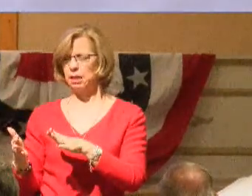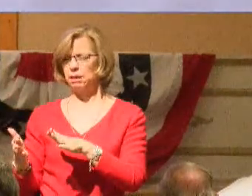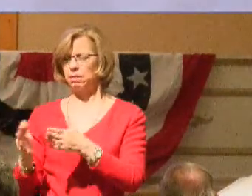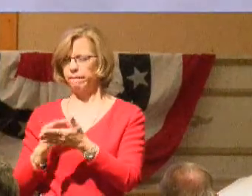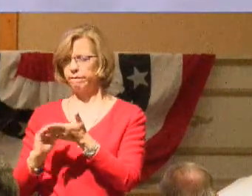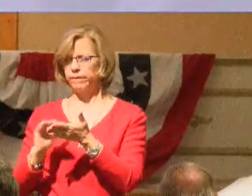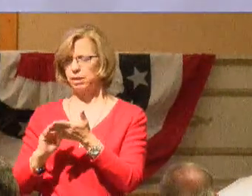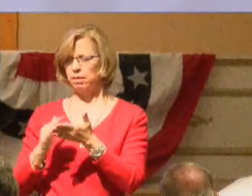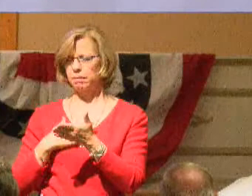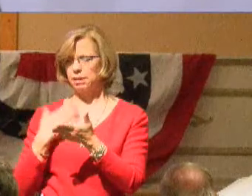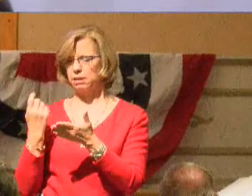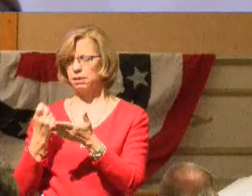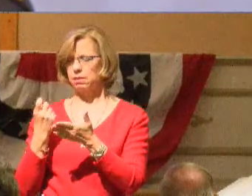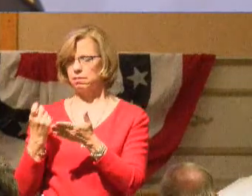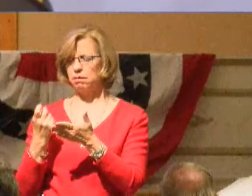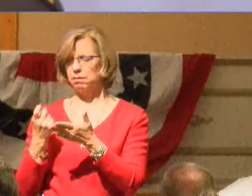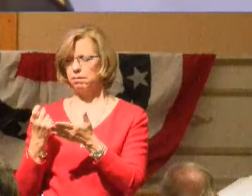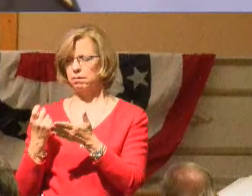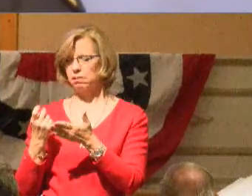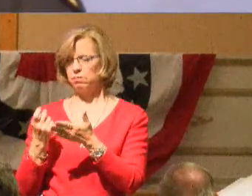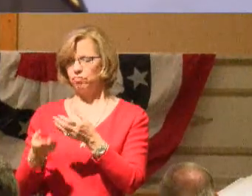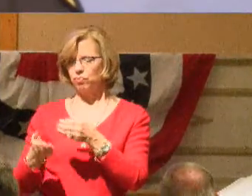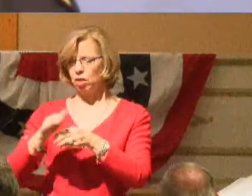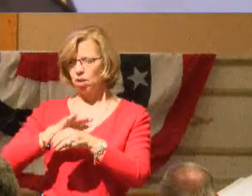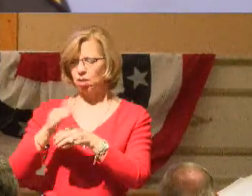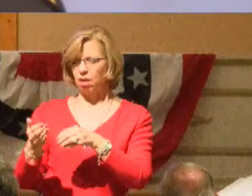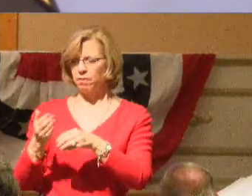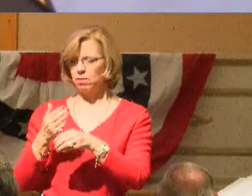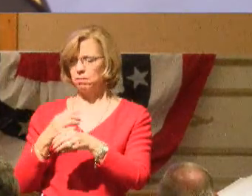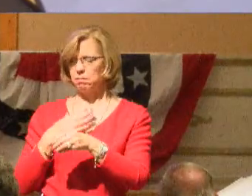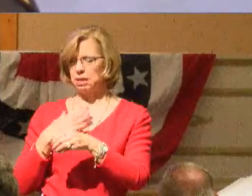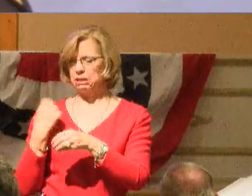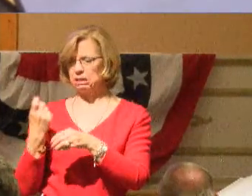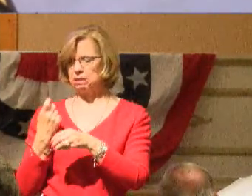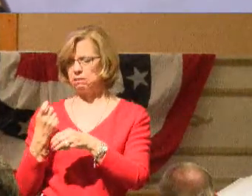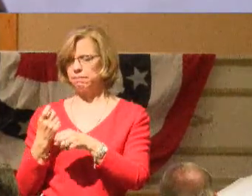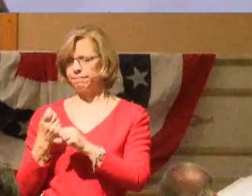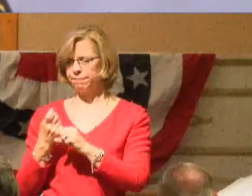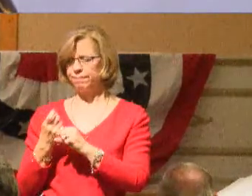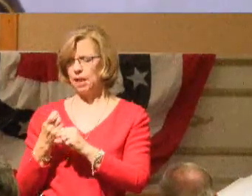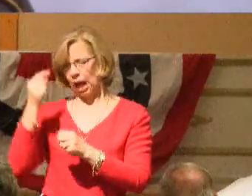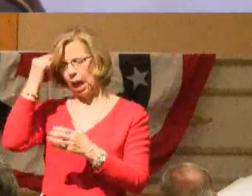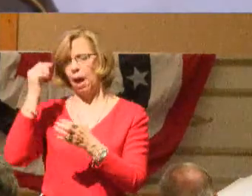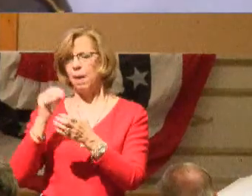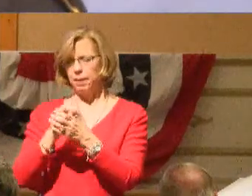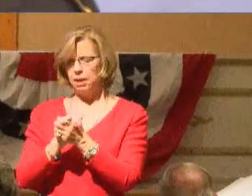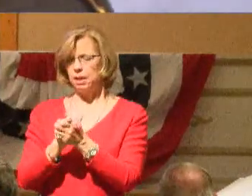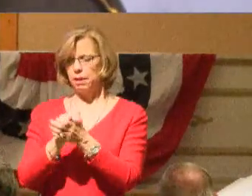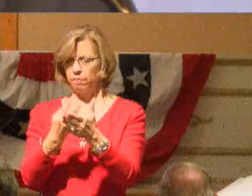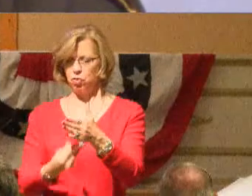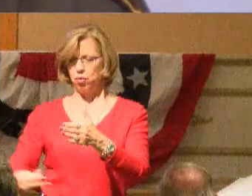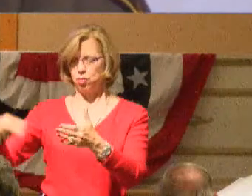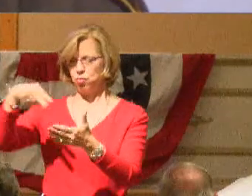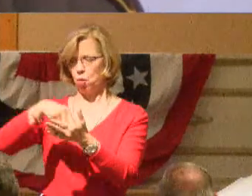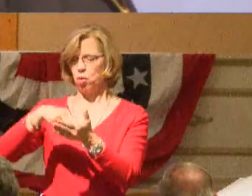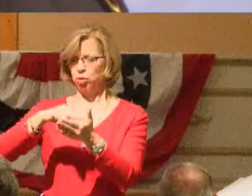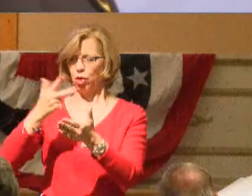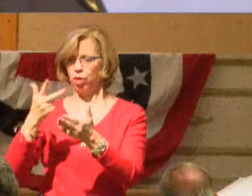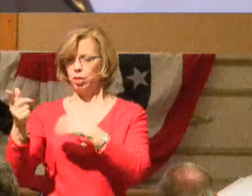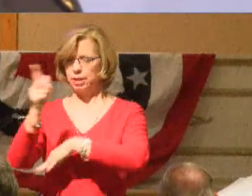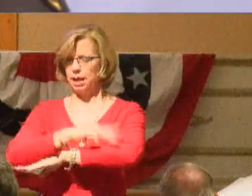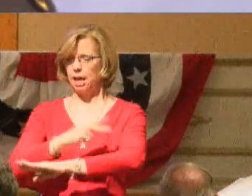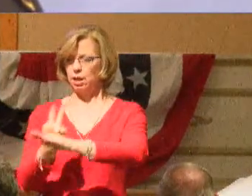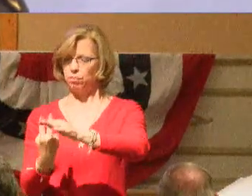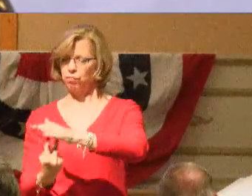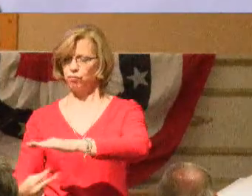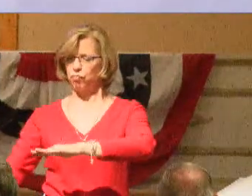to forgive me of my sin, to cover my sin. I believe that you rose again on the third day